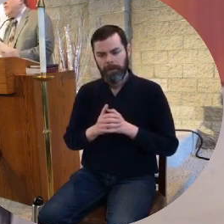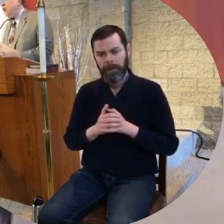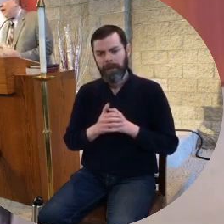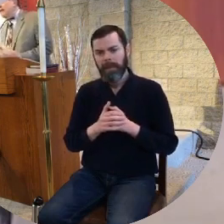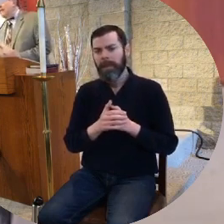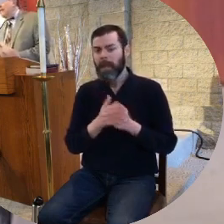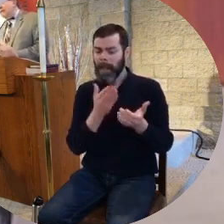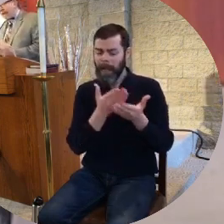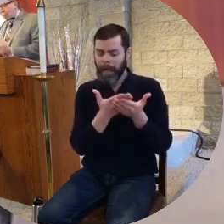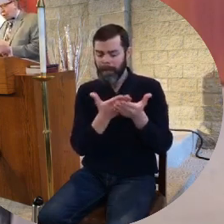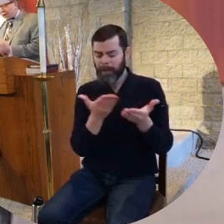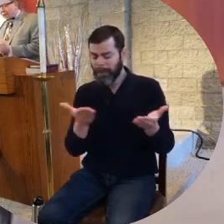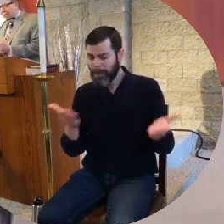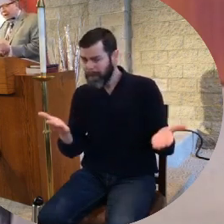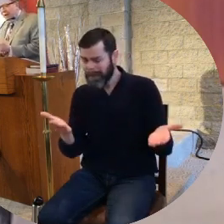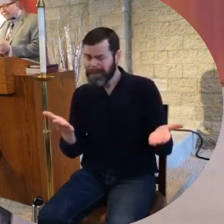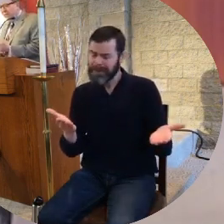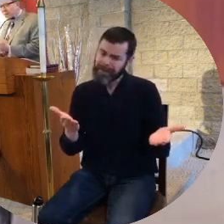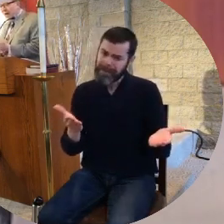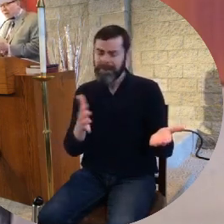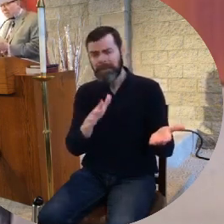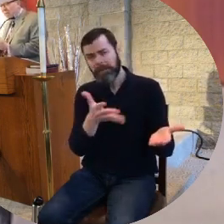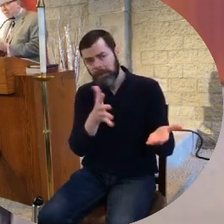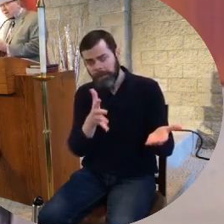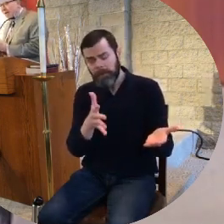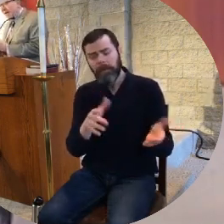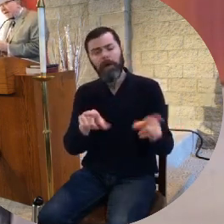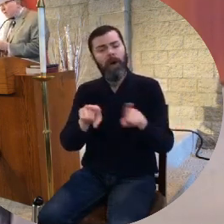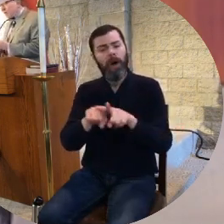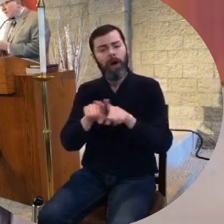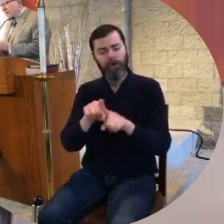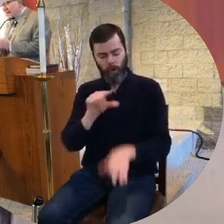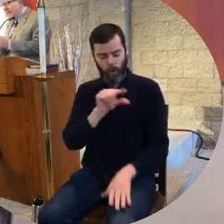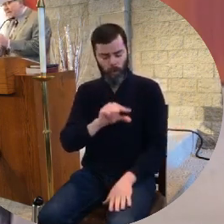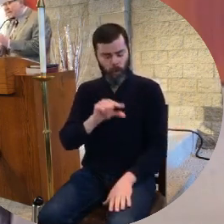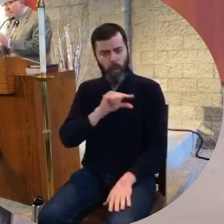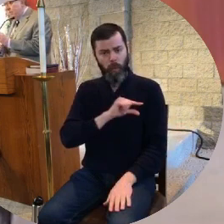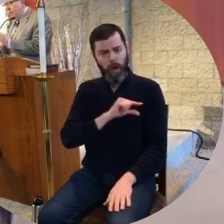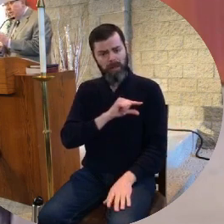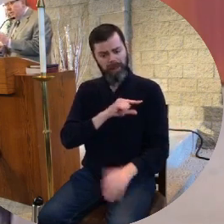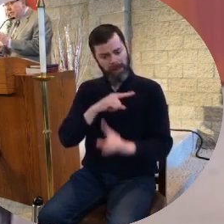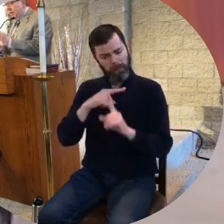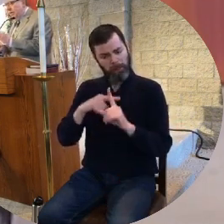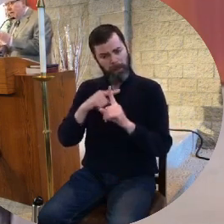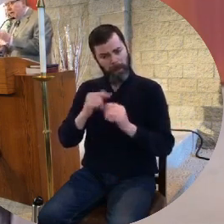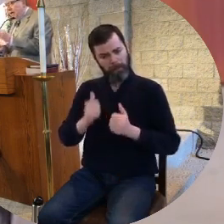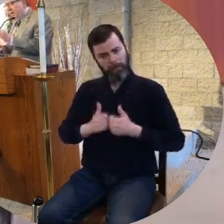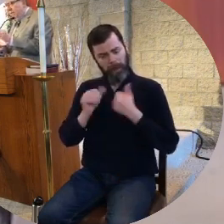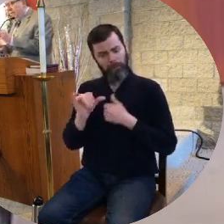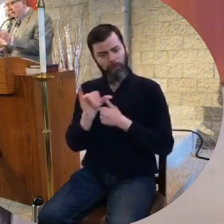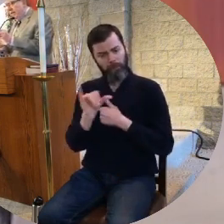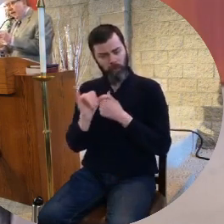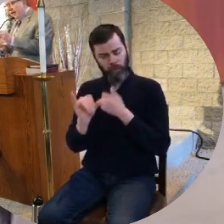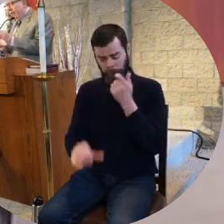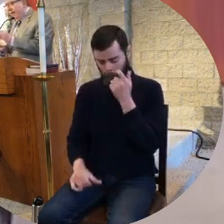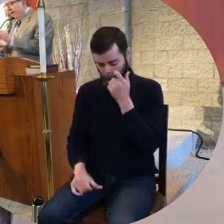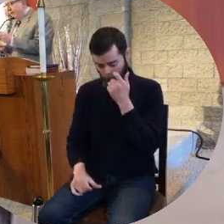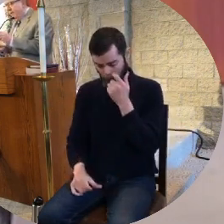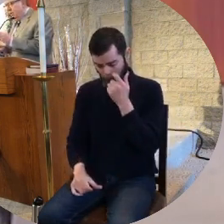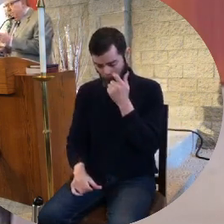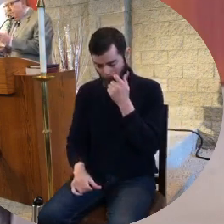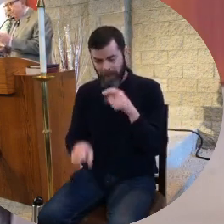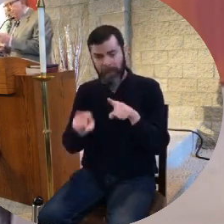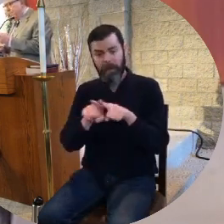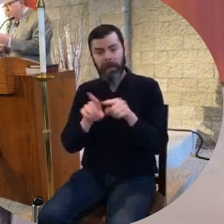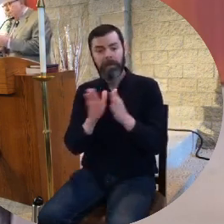the qualities that I want in my life as well. He goes on to say in the same book, every